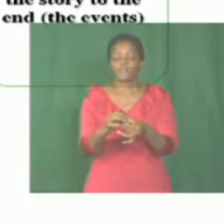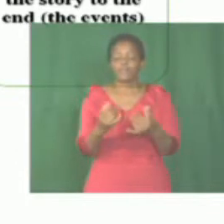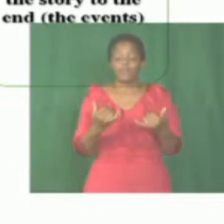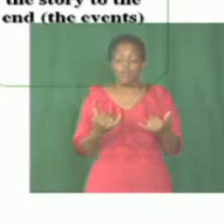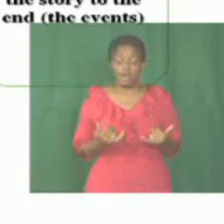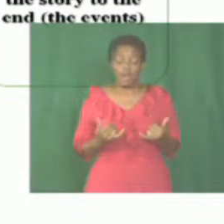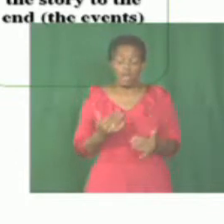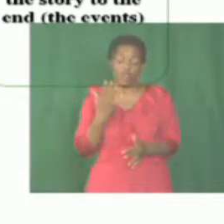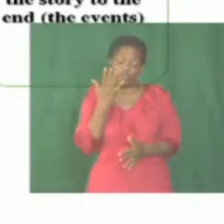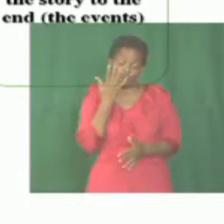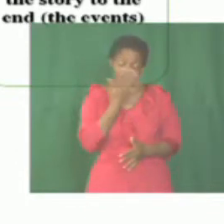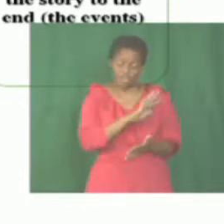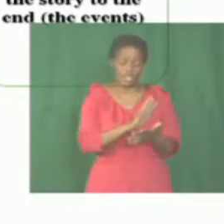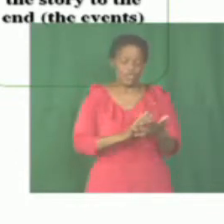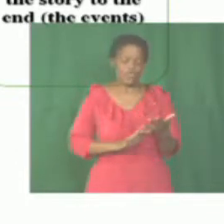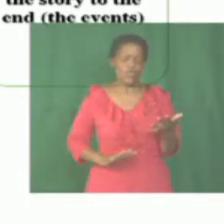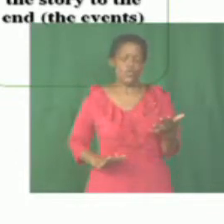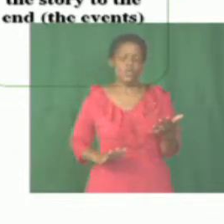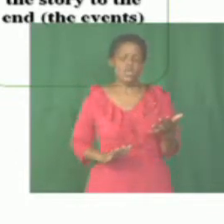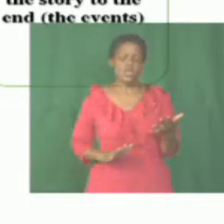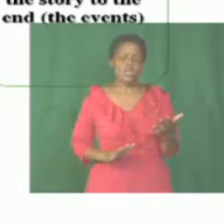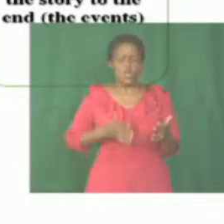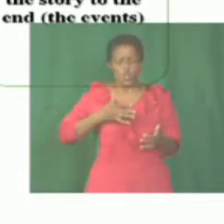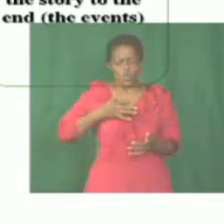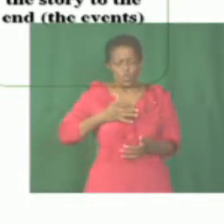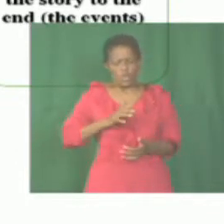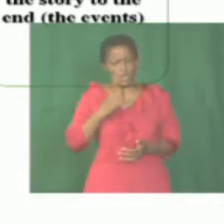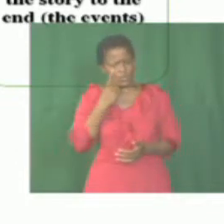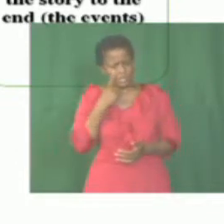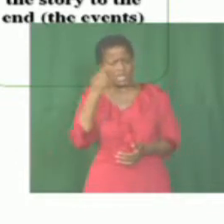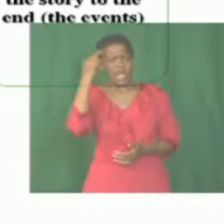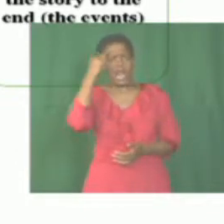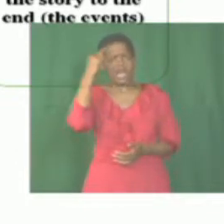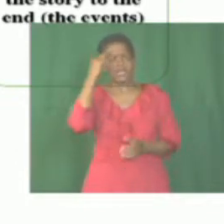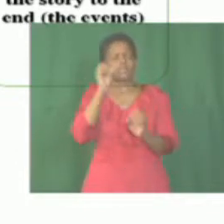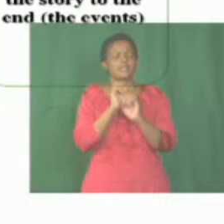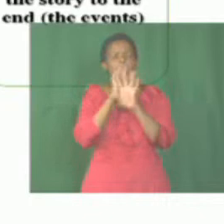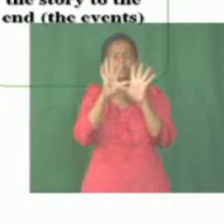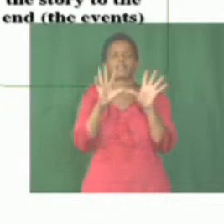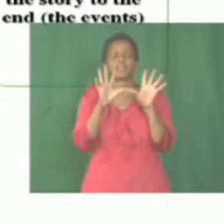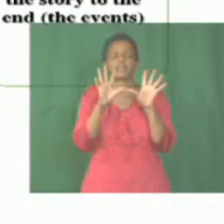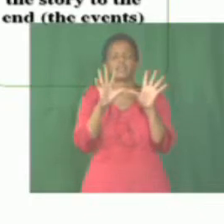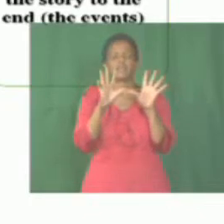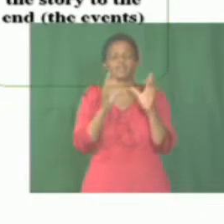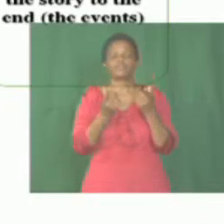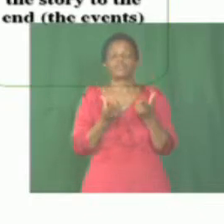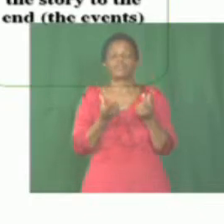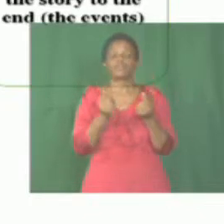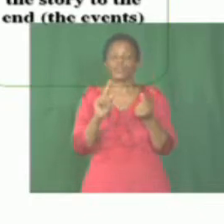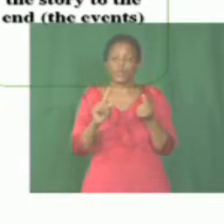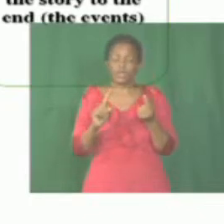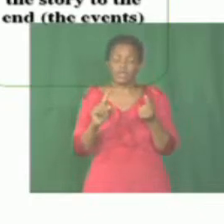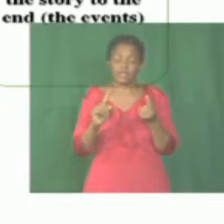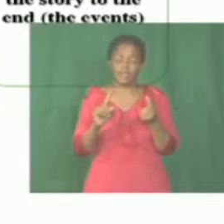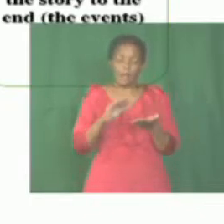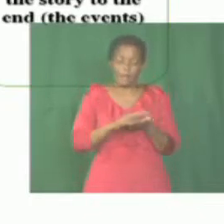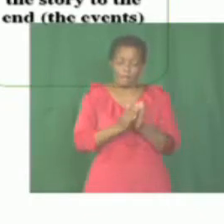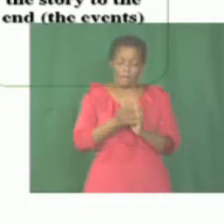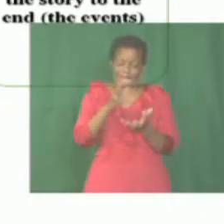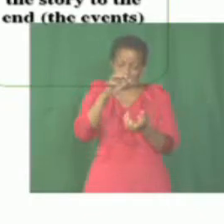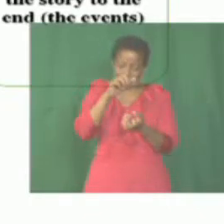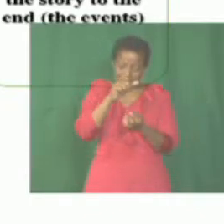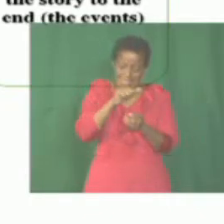do to see if you have understood what you have been reading, make sure you give a brief summary of what you have been